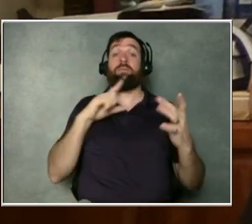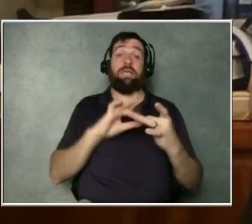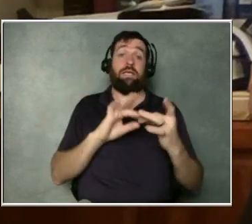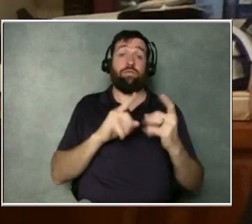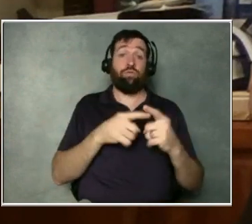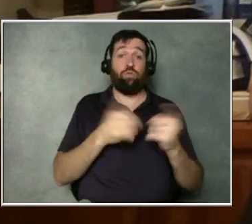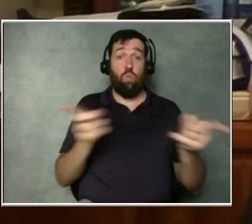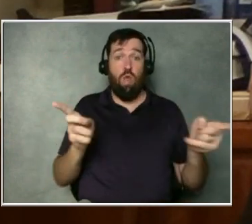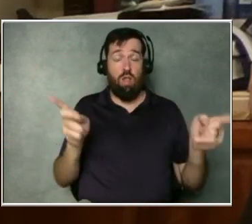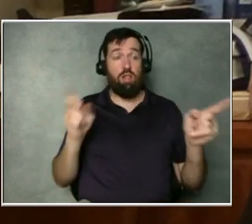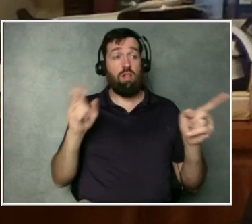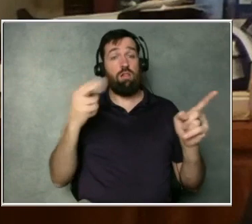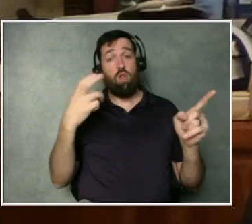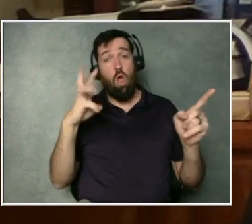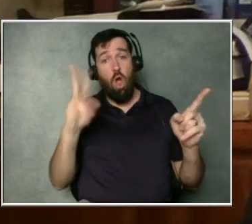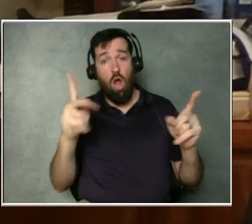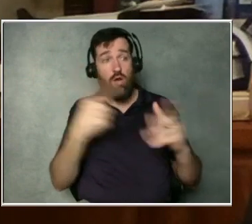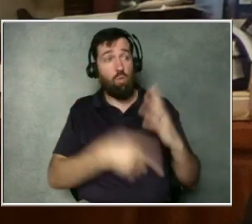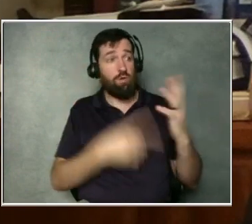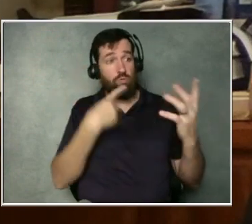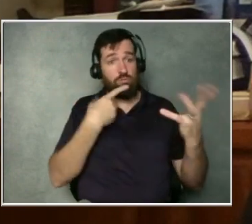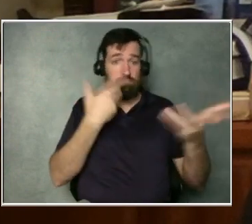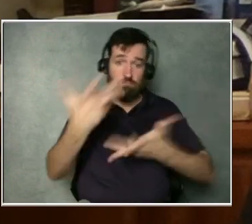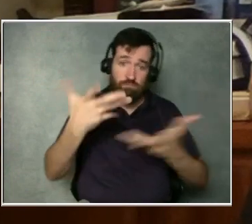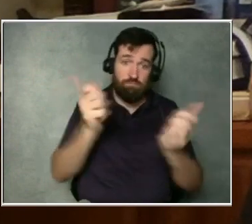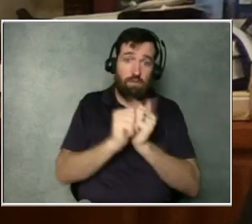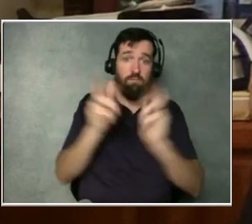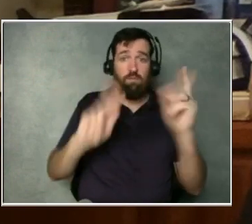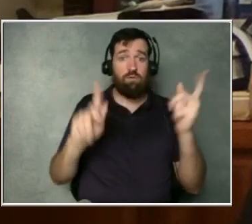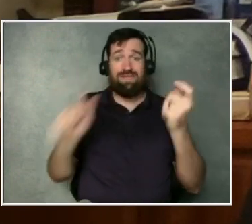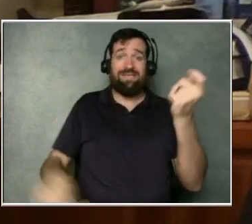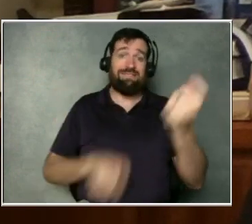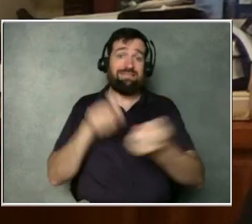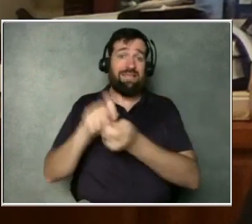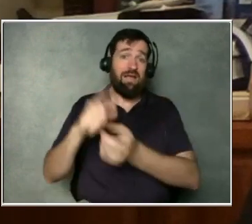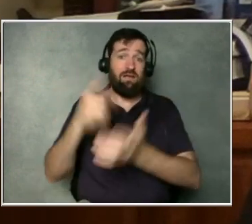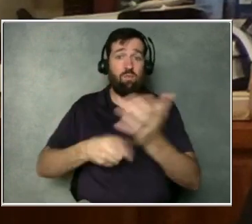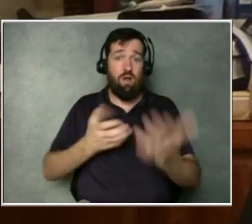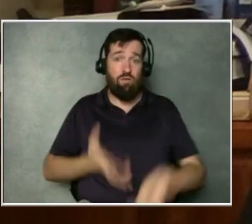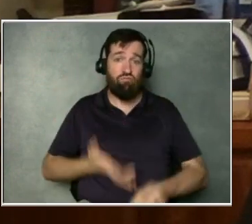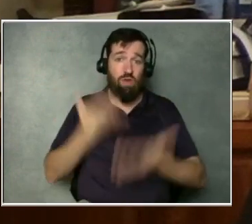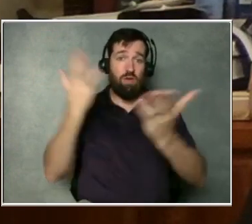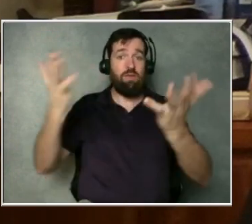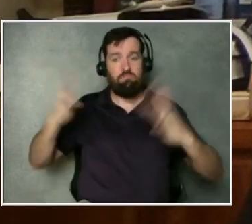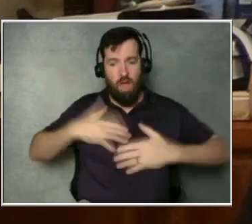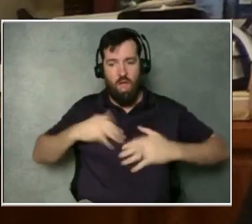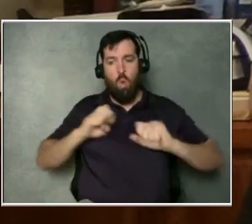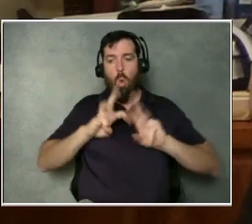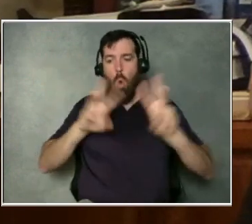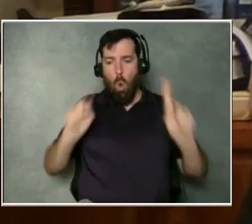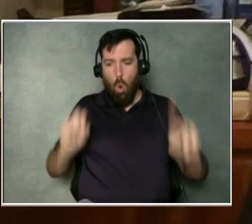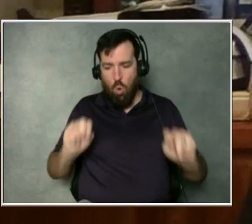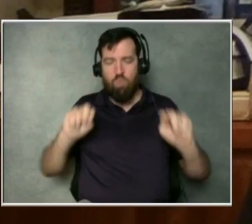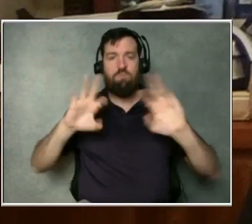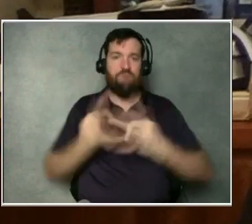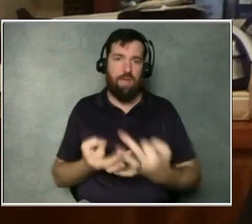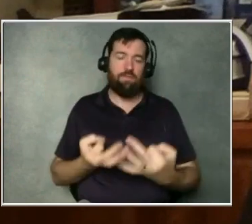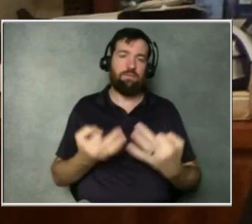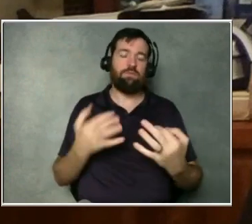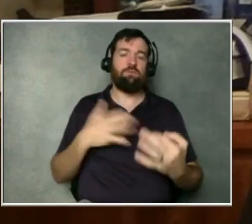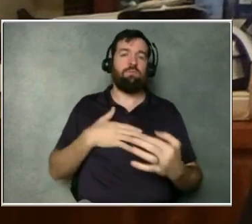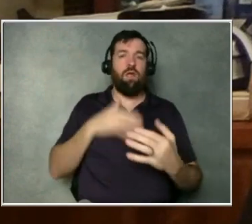you, and what Hawk and what you would say to people, is exactly what I'm recommending to my own family. It's what I recommended to